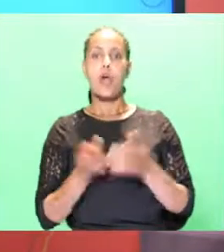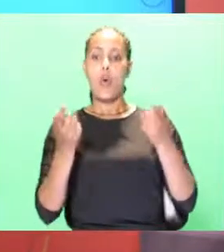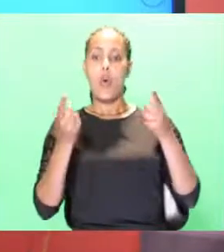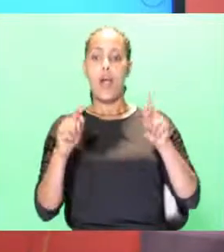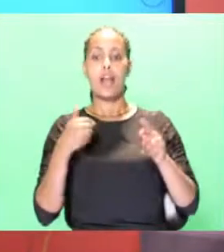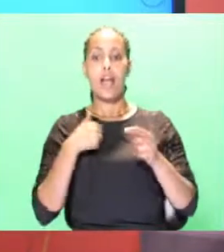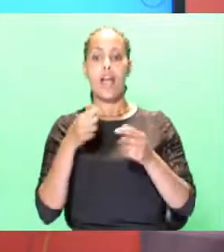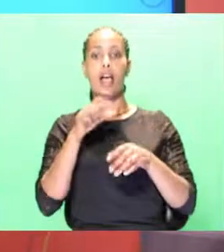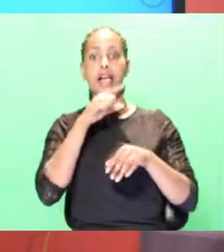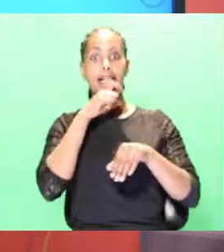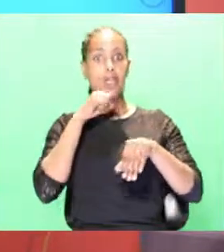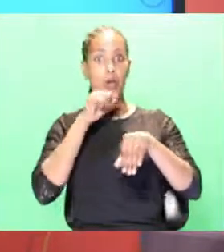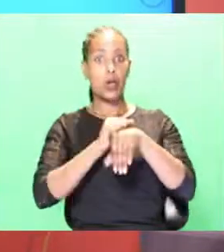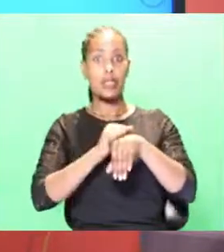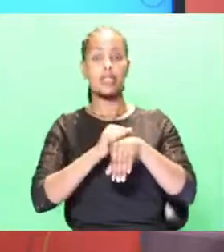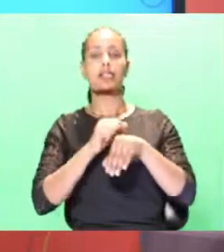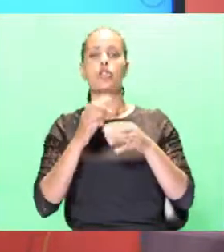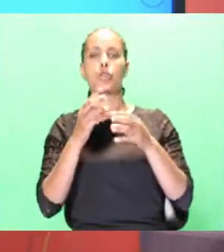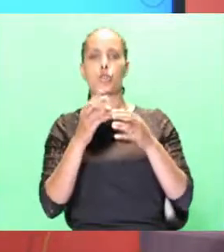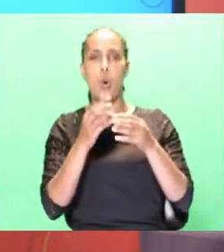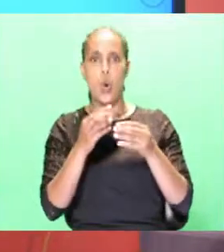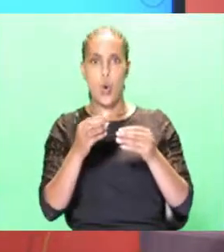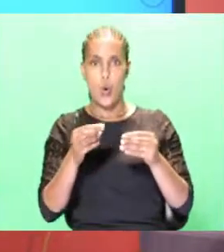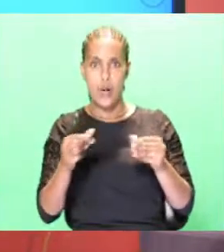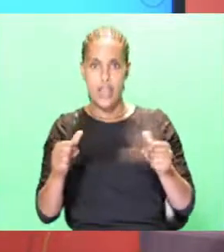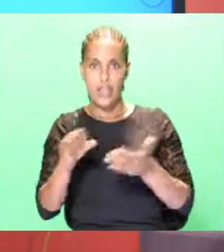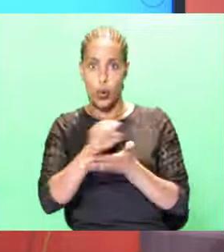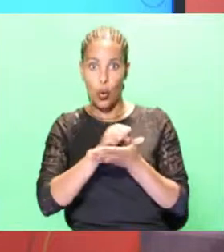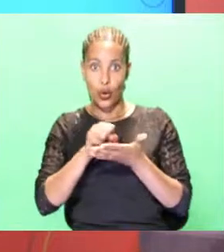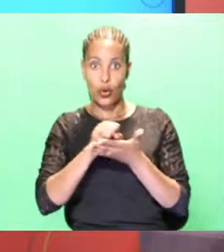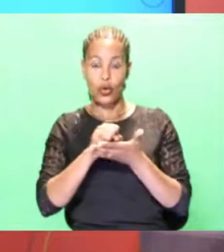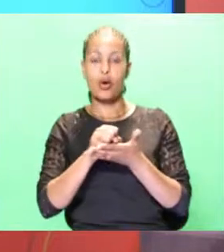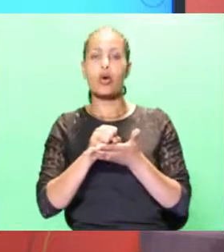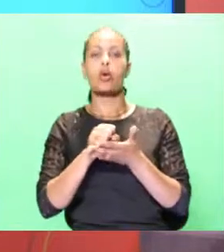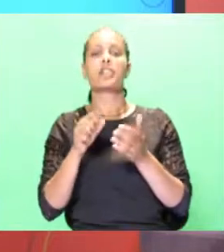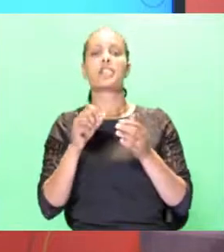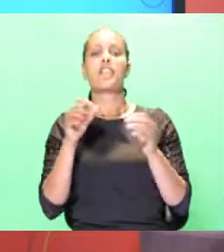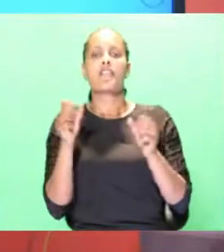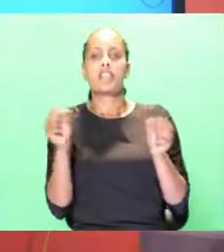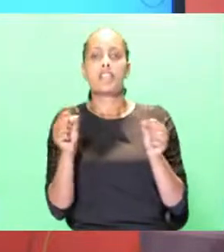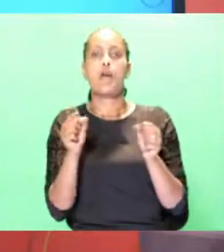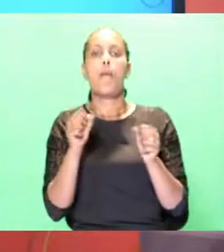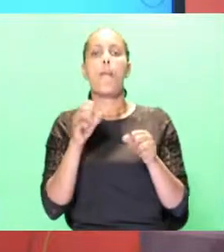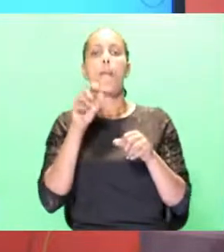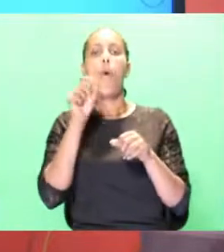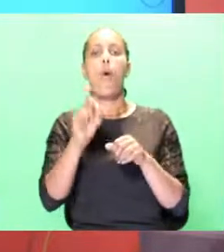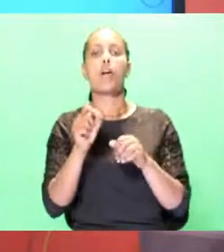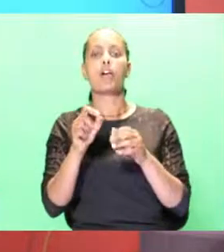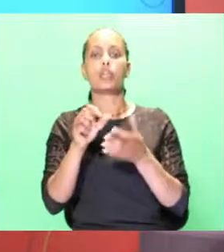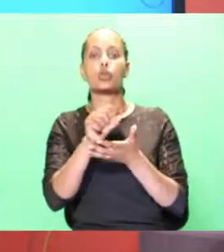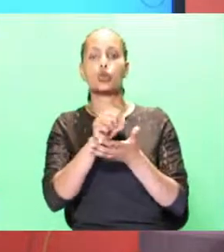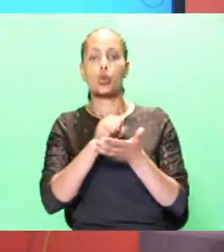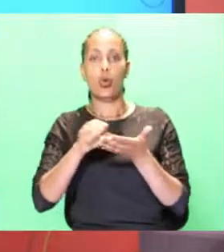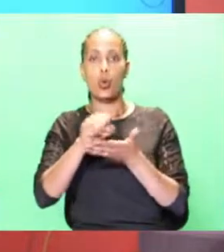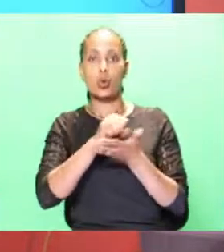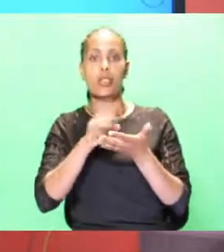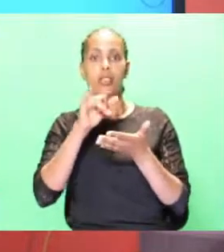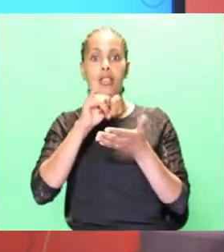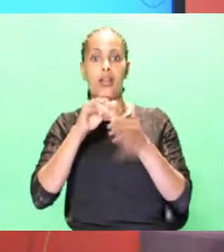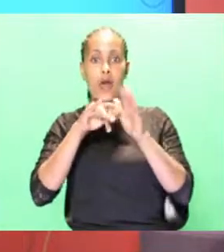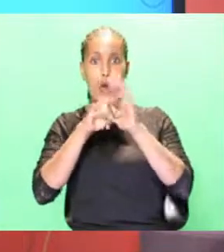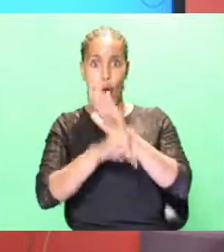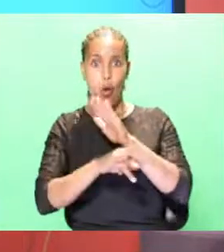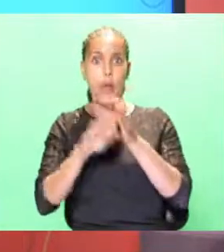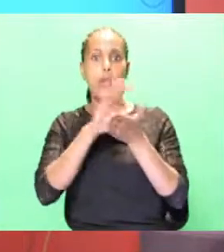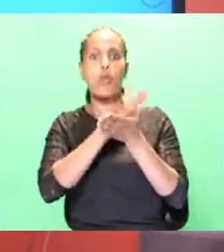When a solid dissolved in a solvent, the freezing point of the solution is lower than that of